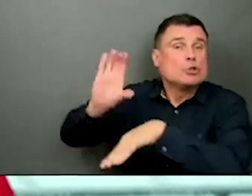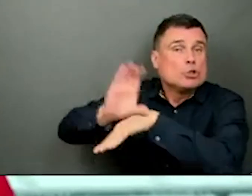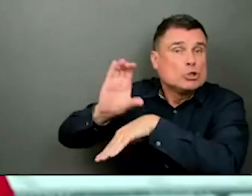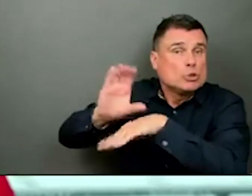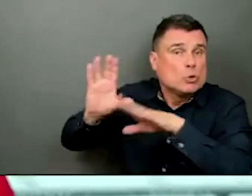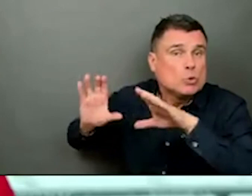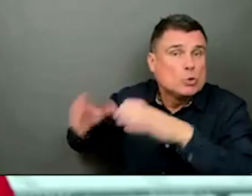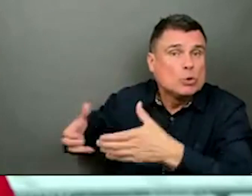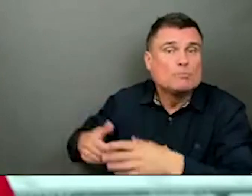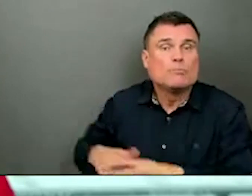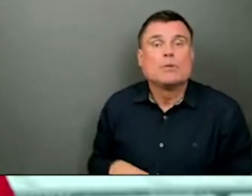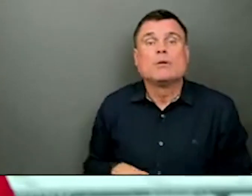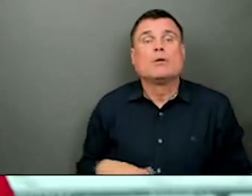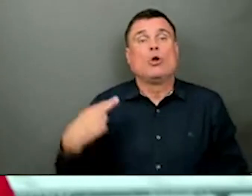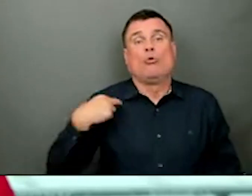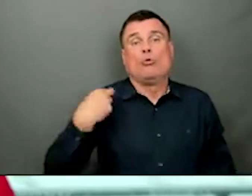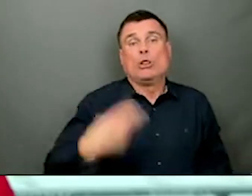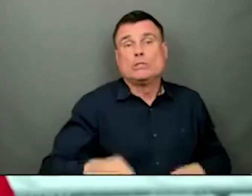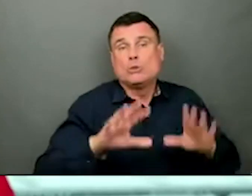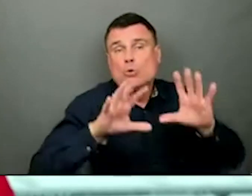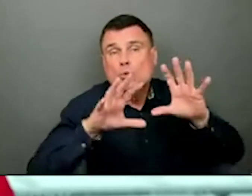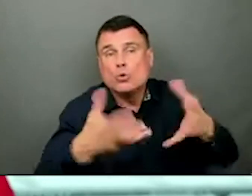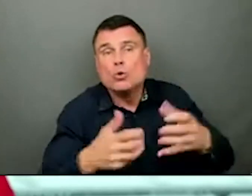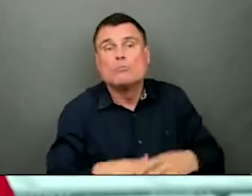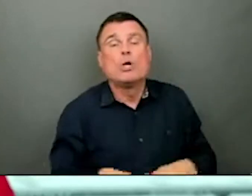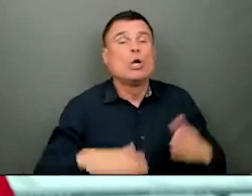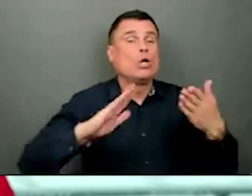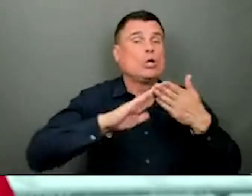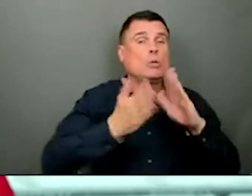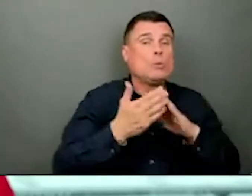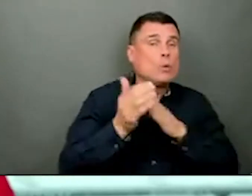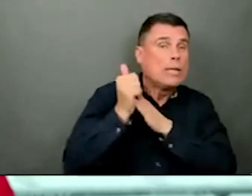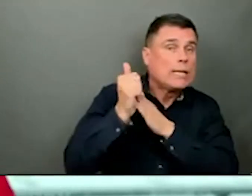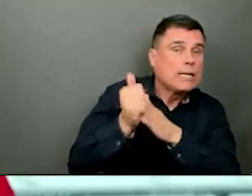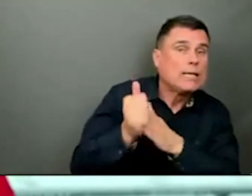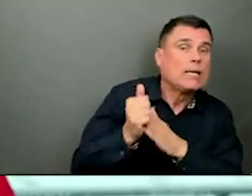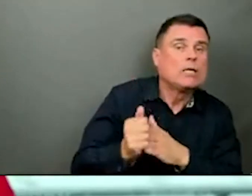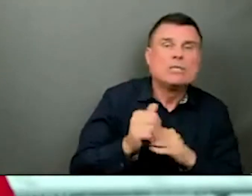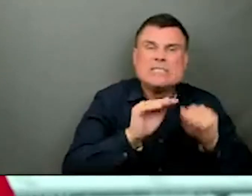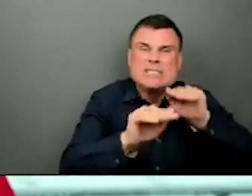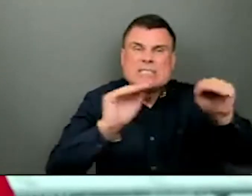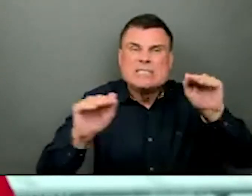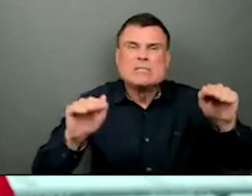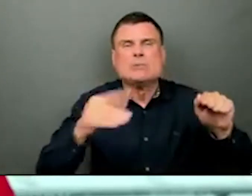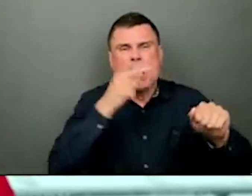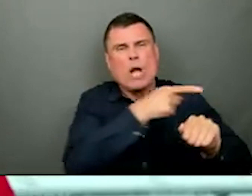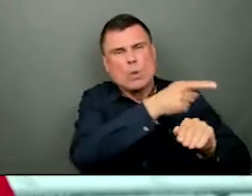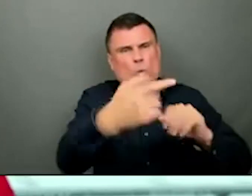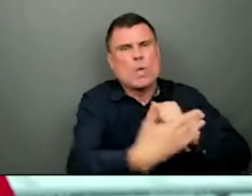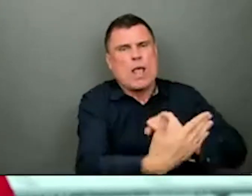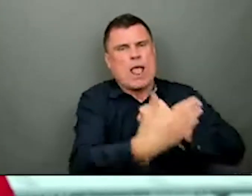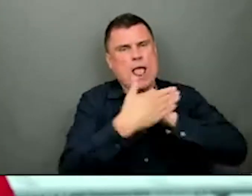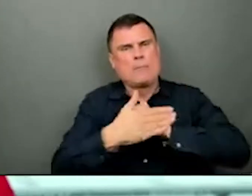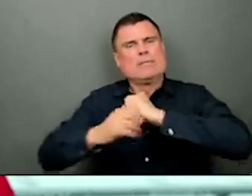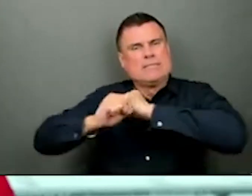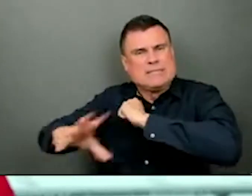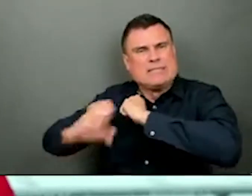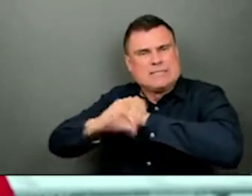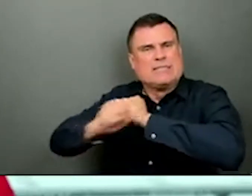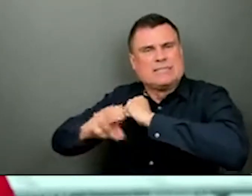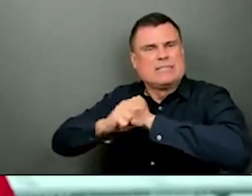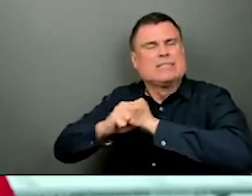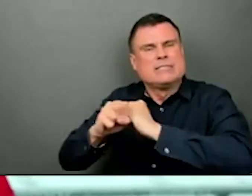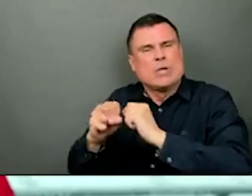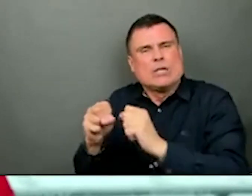community leaders. So we do have many ways of getting people into our immunization programs, and we will be reaching out again